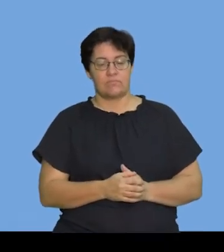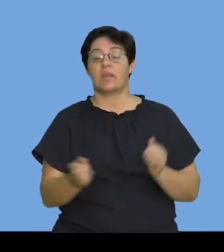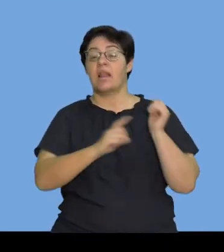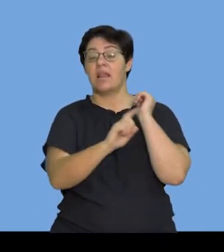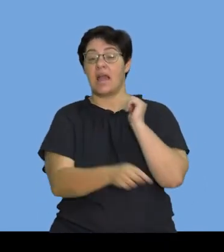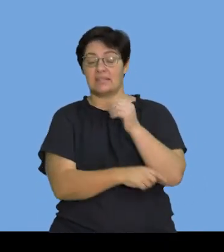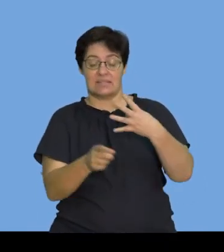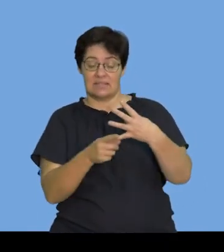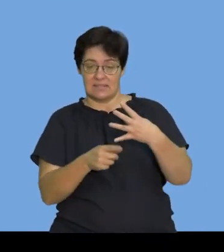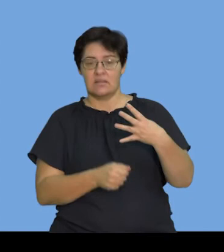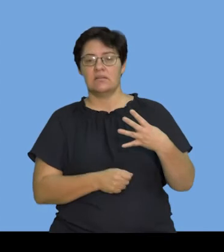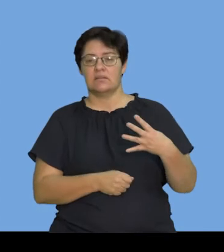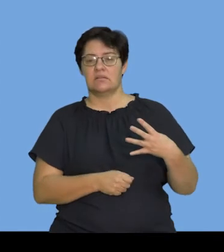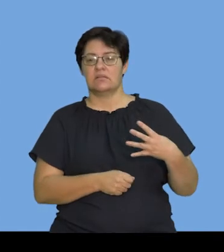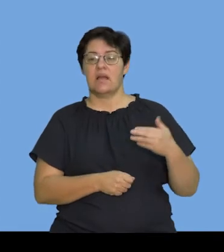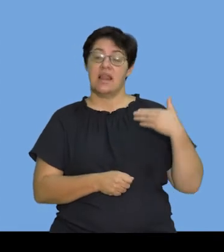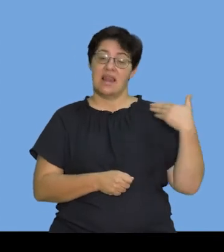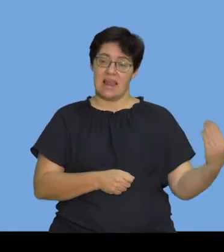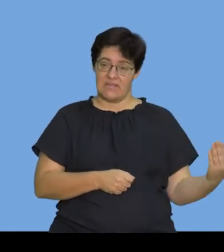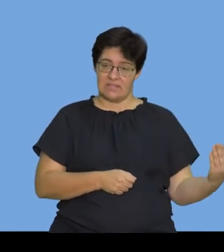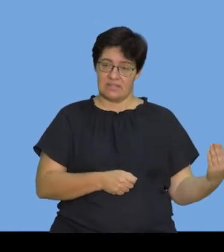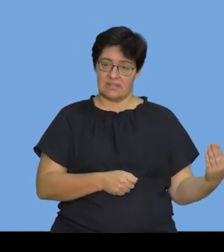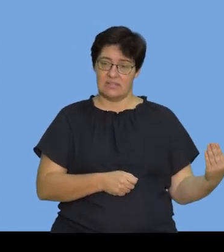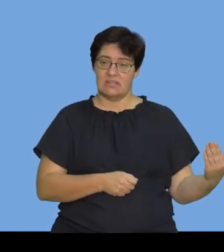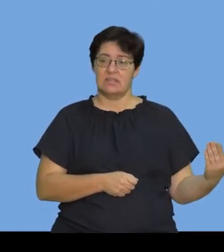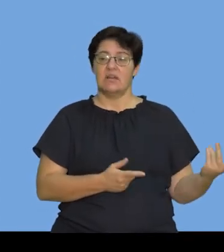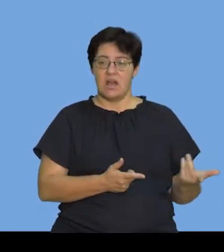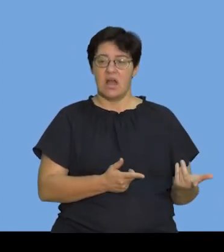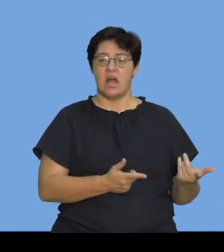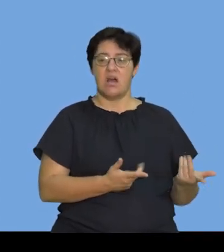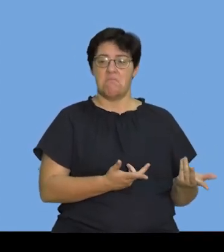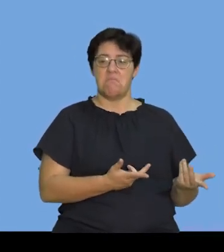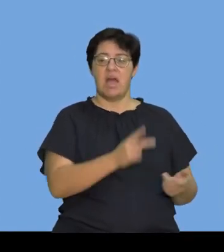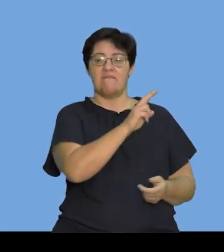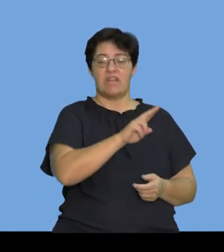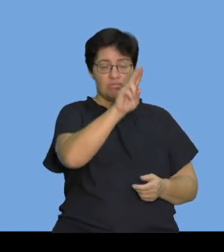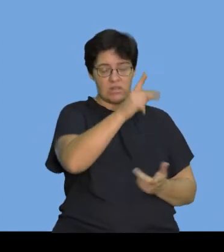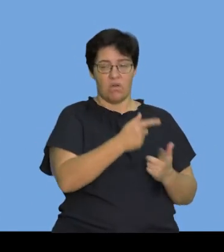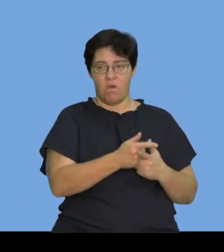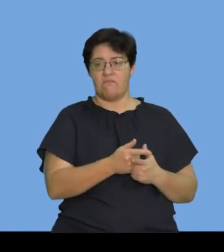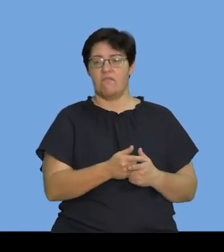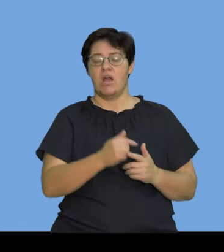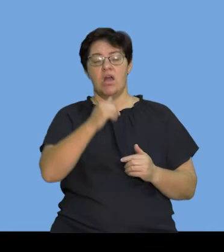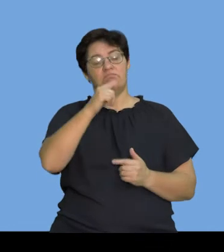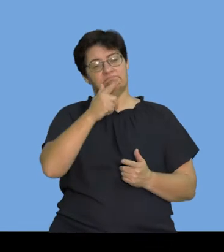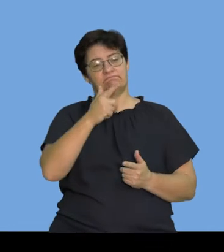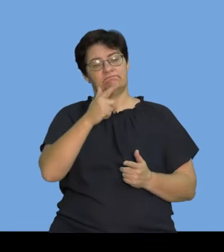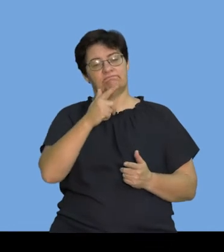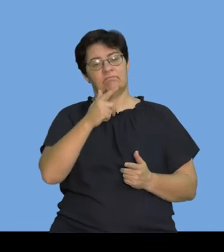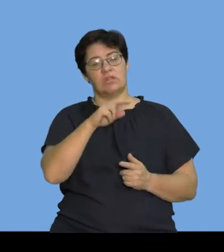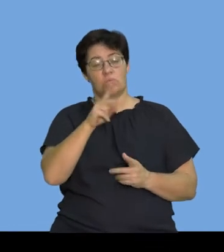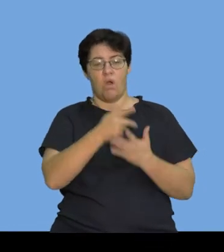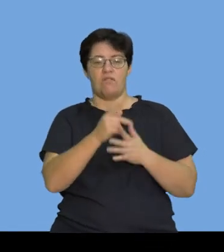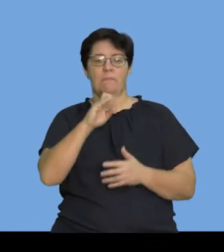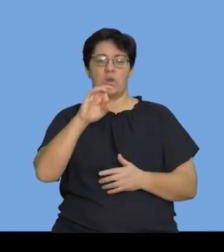be factorize the left side as a square of a binomial, right? So if I go back to this, if I factorize this, I